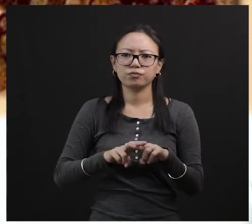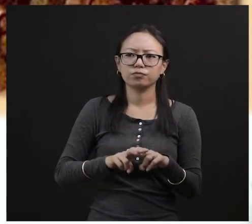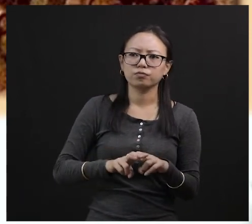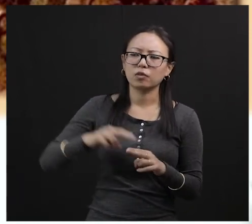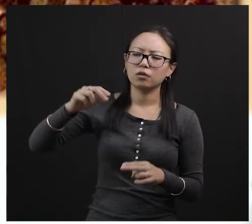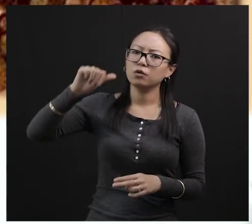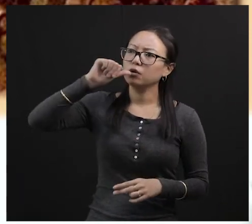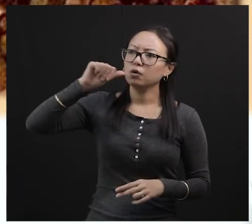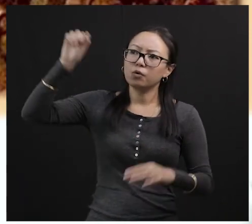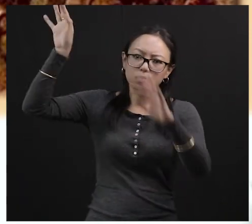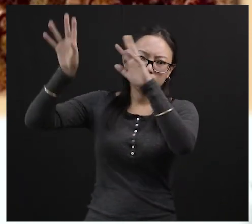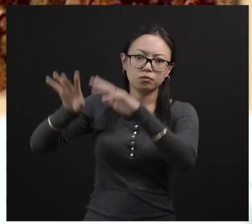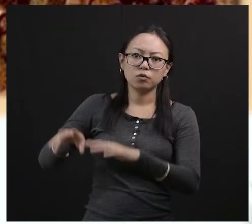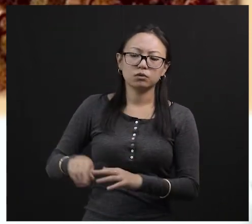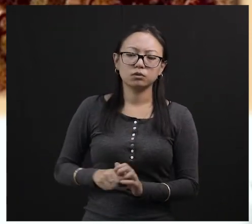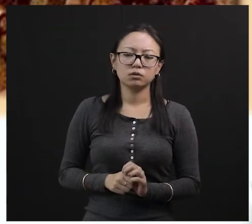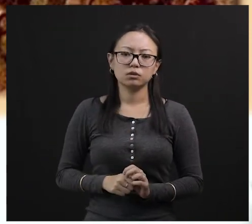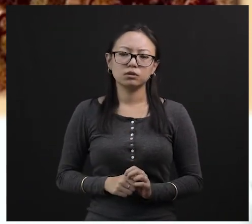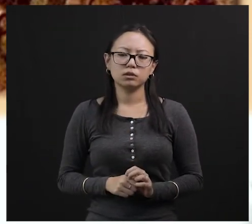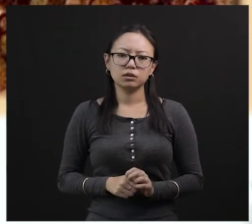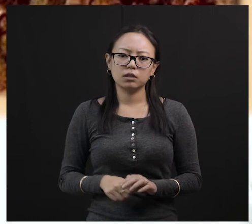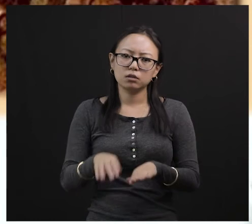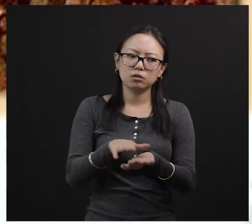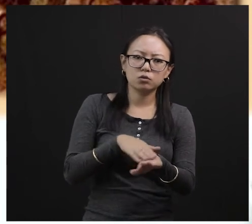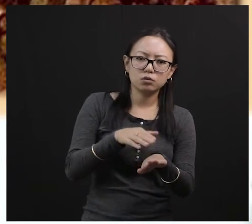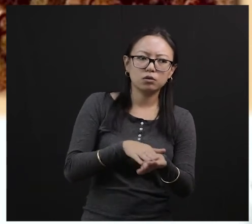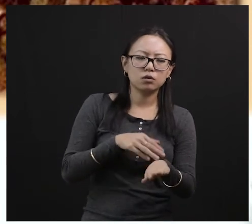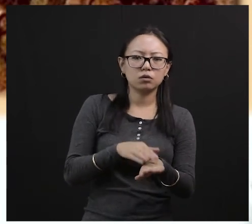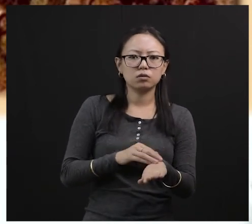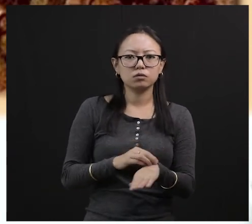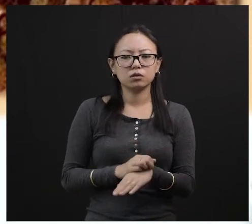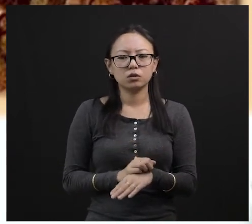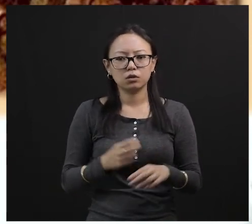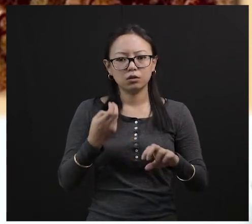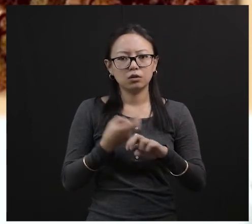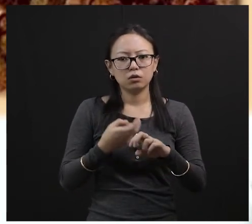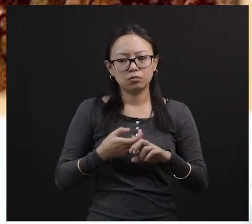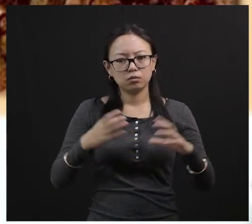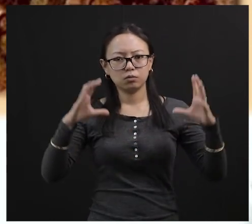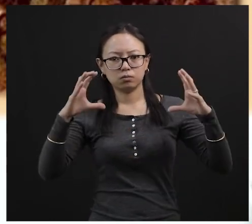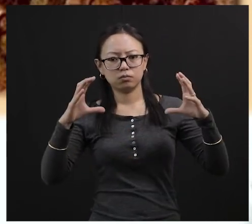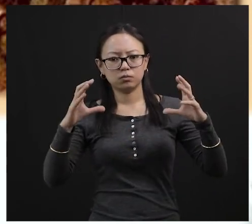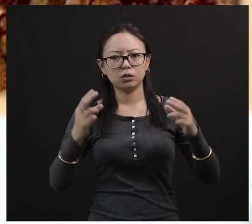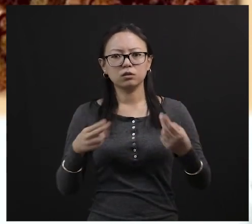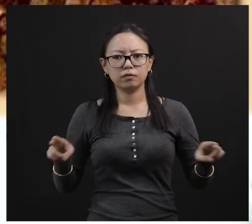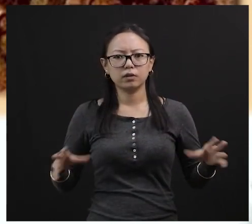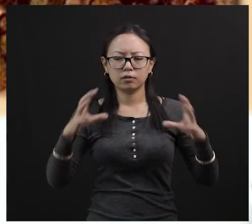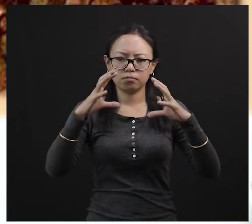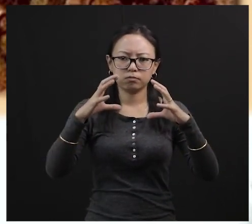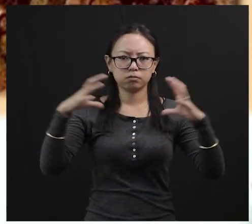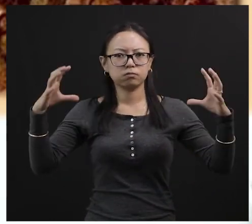Later on, slowly, again, they will form soil, okay? By the action